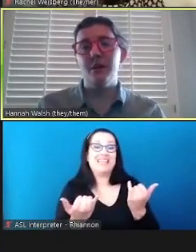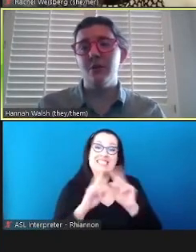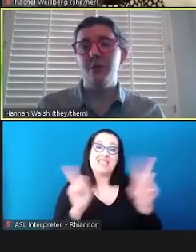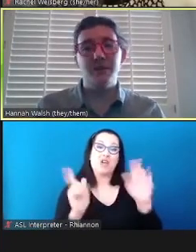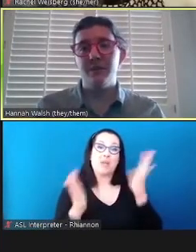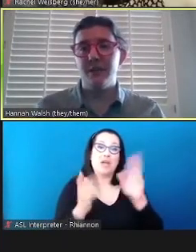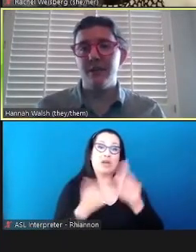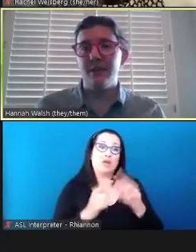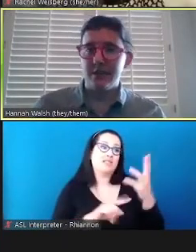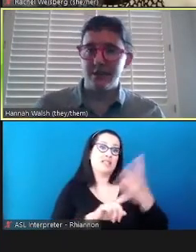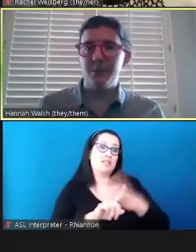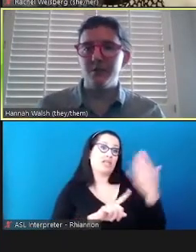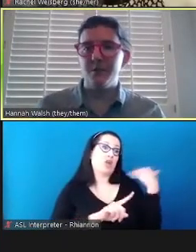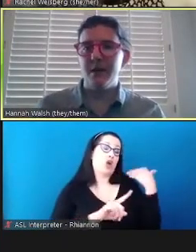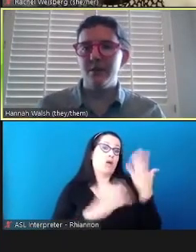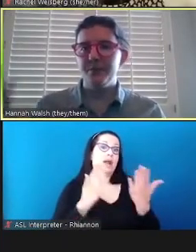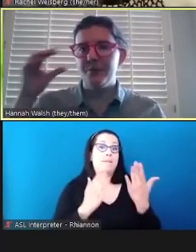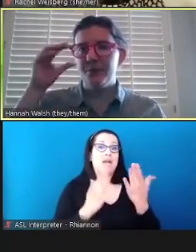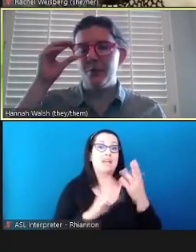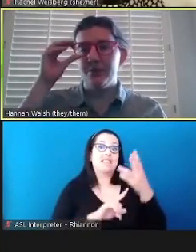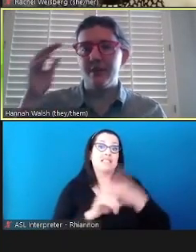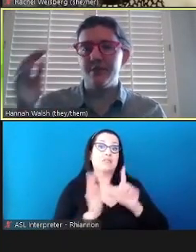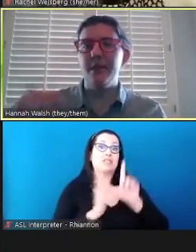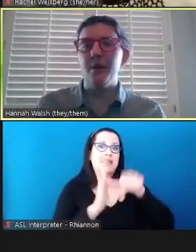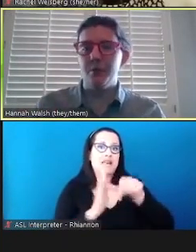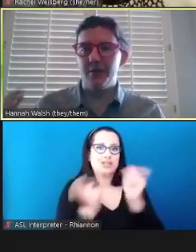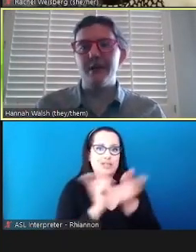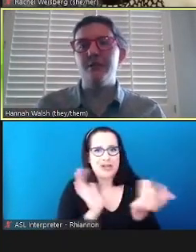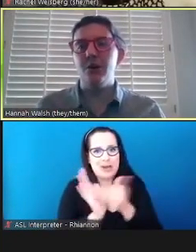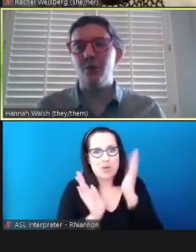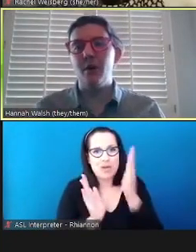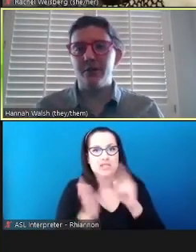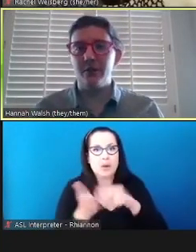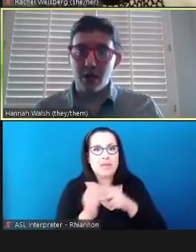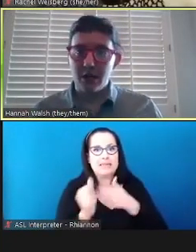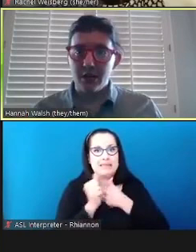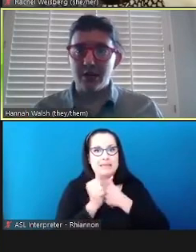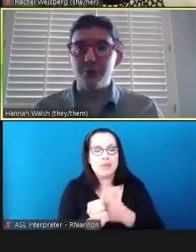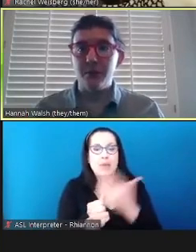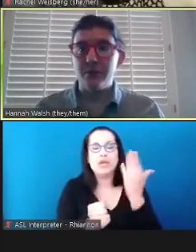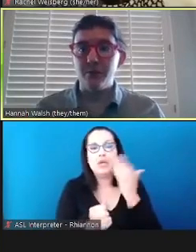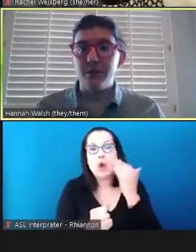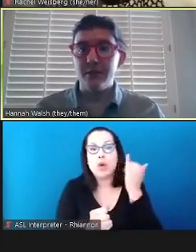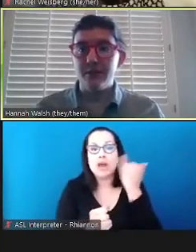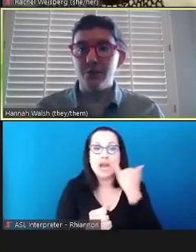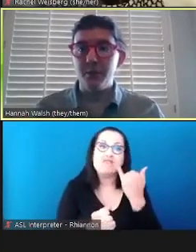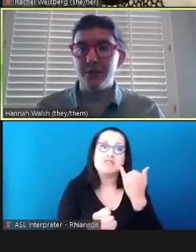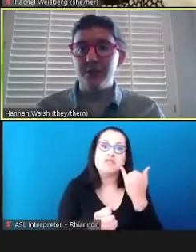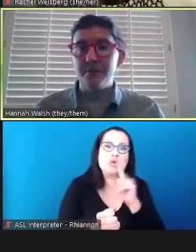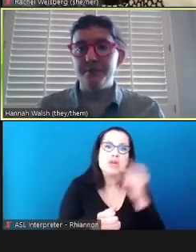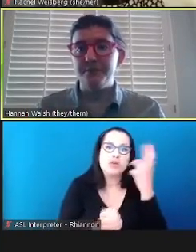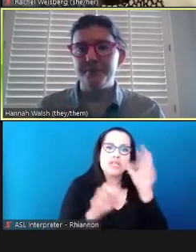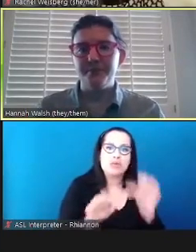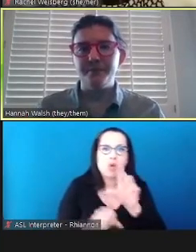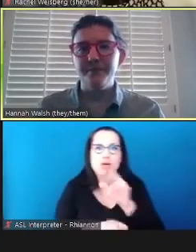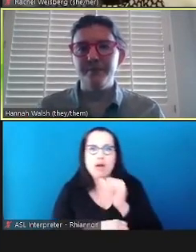ago and could be different than it is 6 months from now. So we just have to keep up with that to know whether or not it's reasonable in this situation.